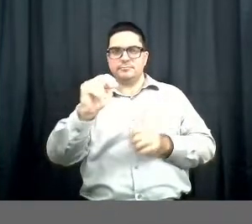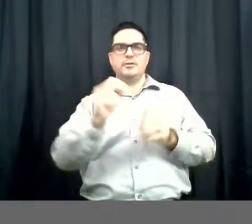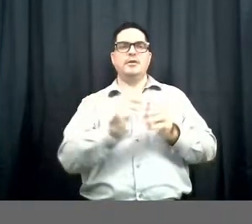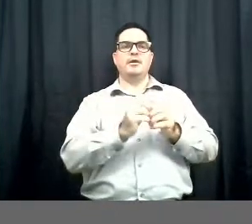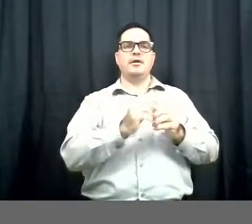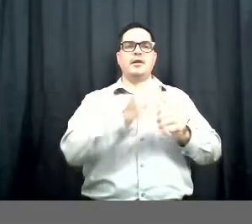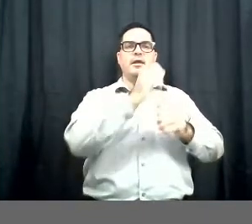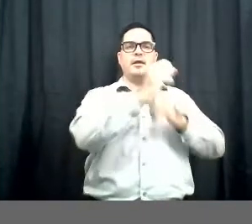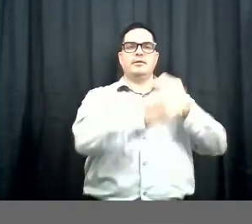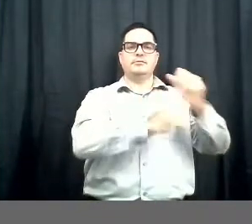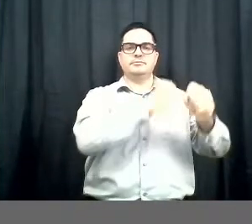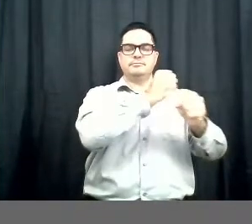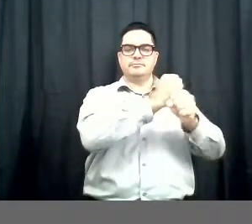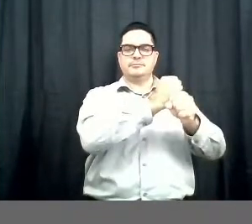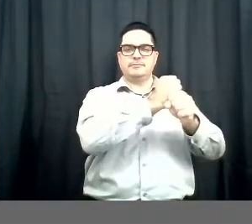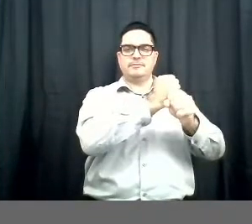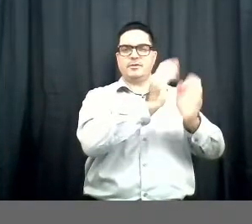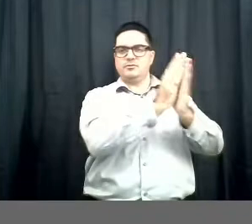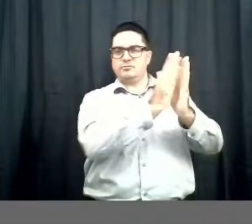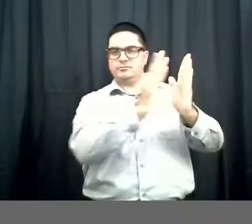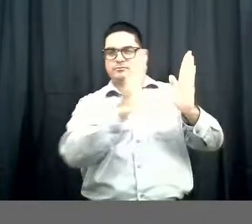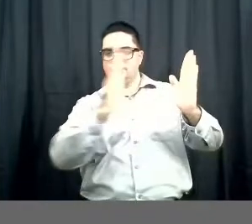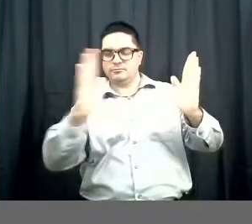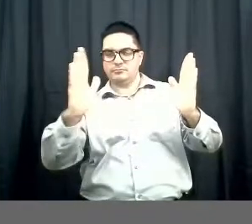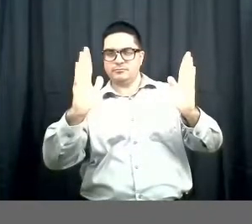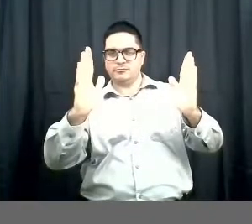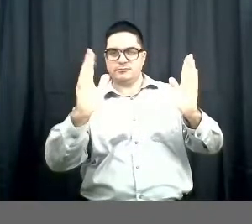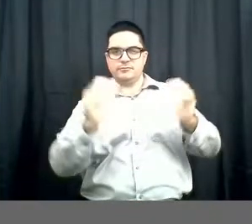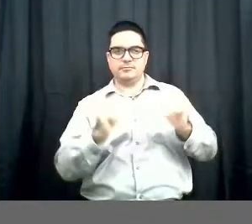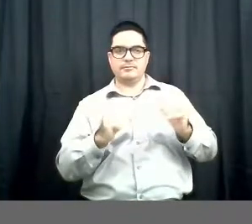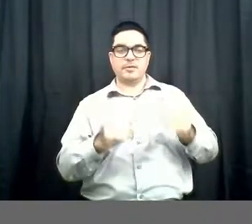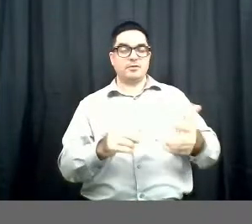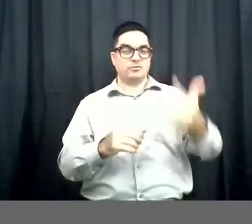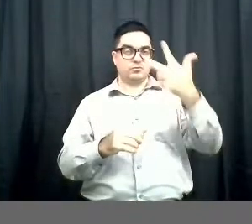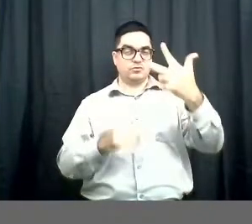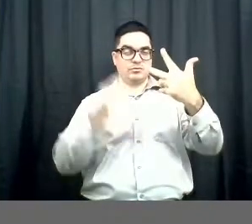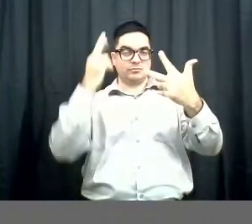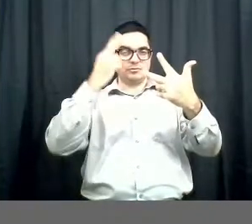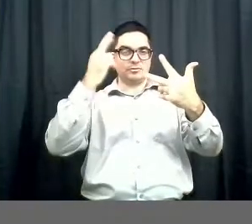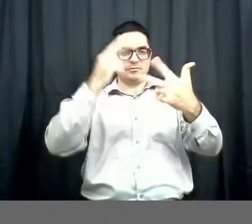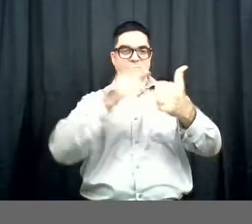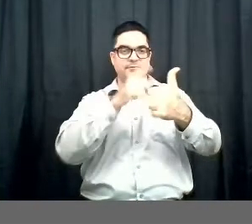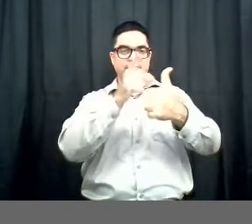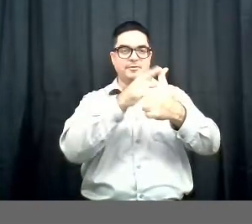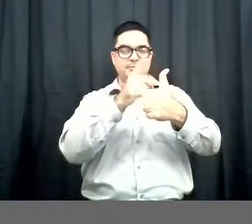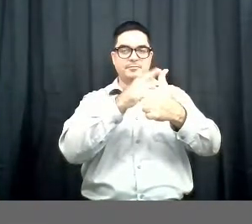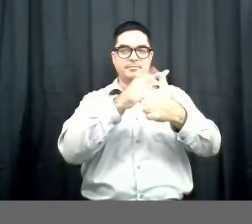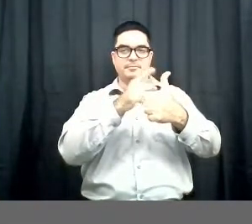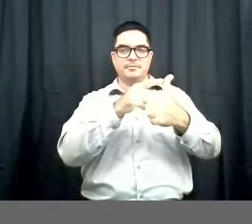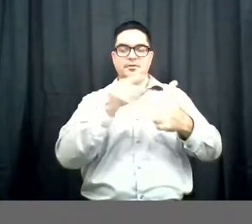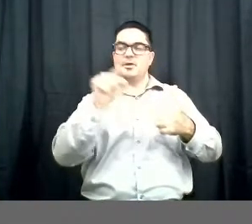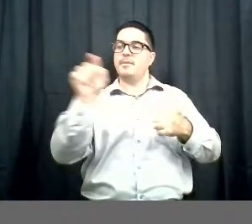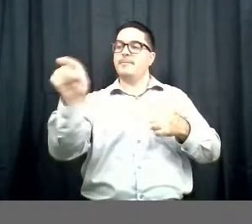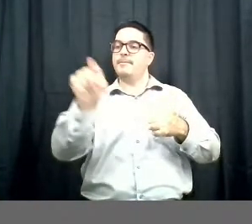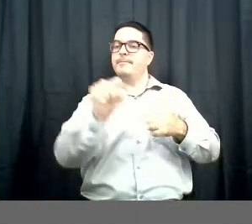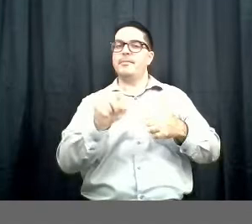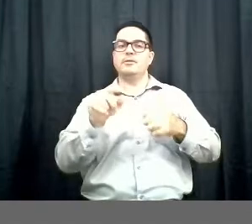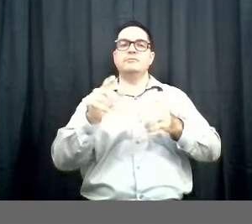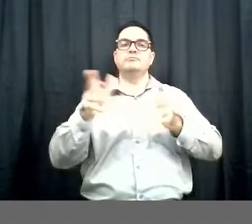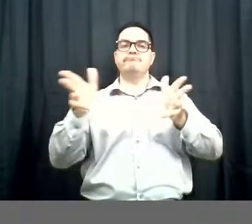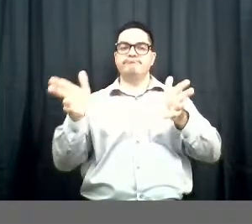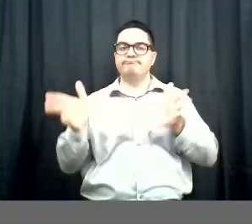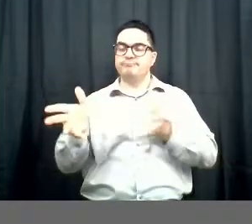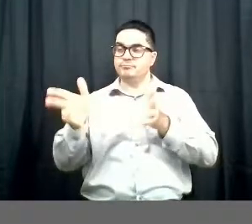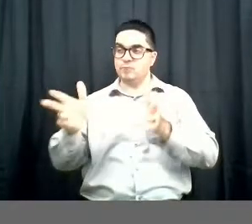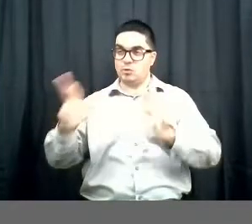is not surprising. It has three primary drivers. First, participants are being encouraged to retire